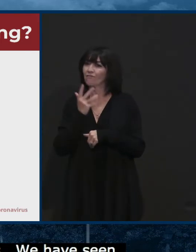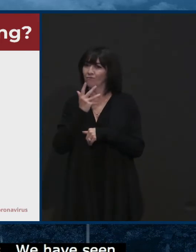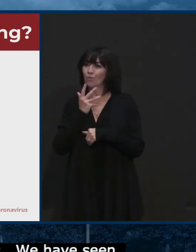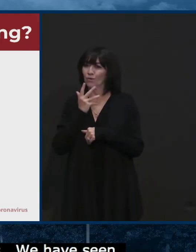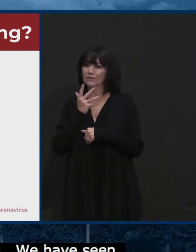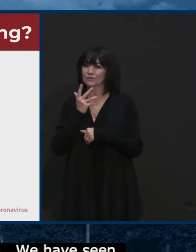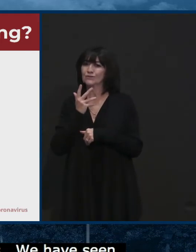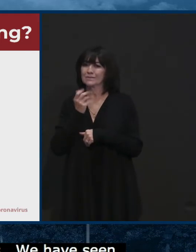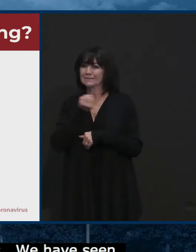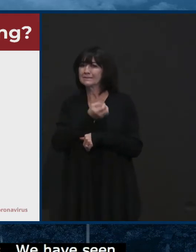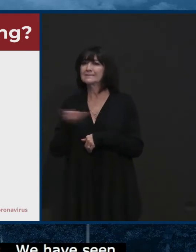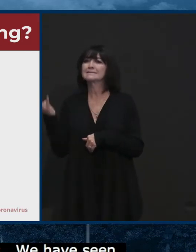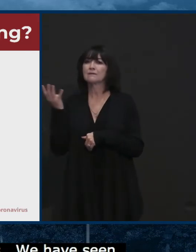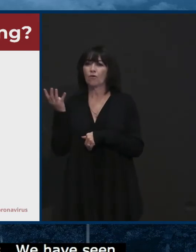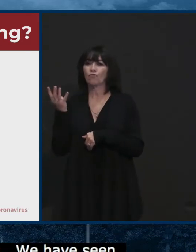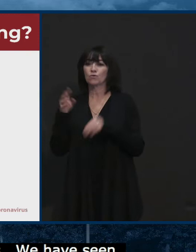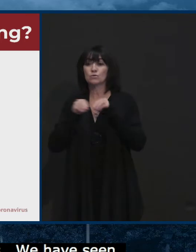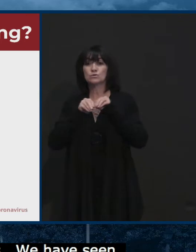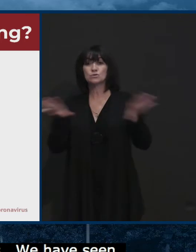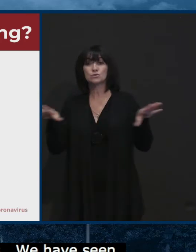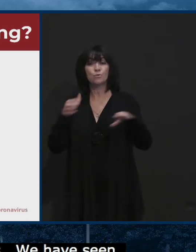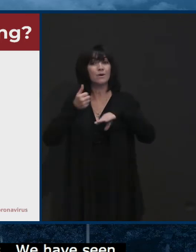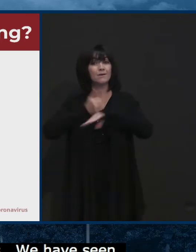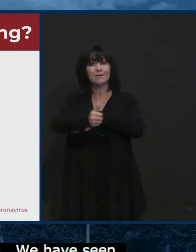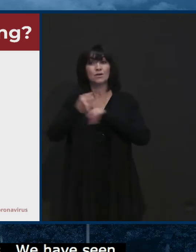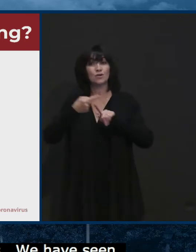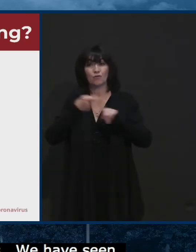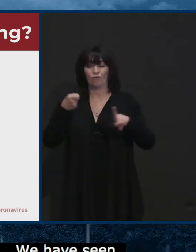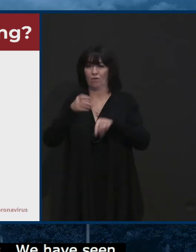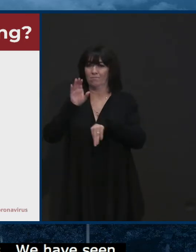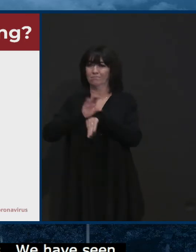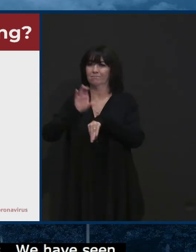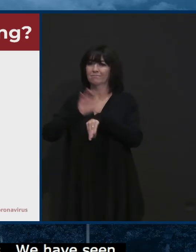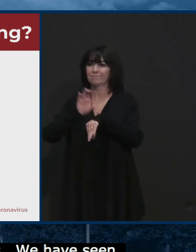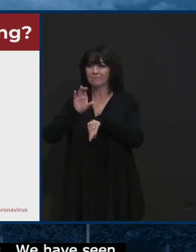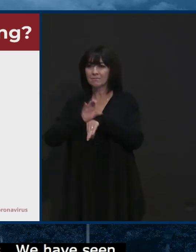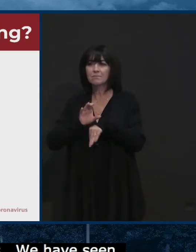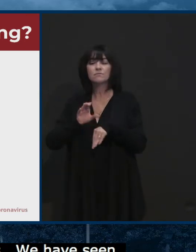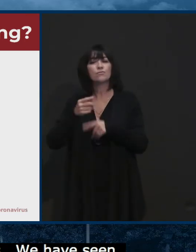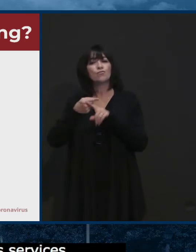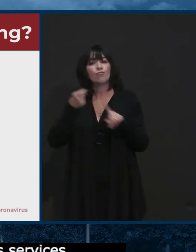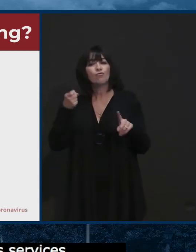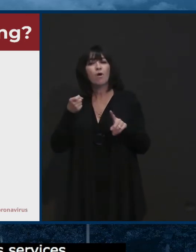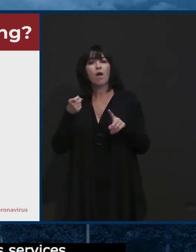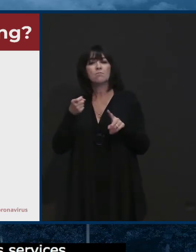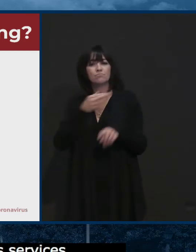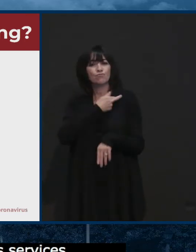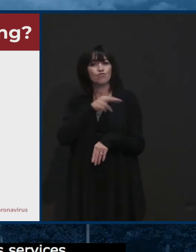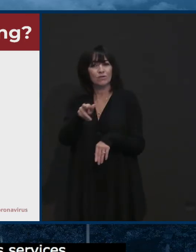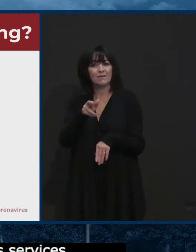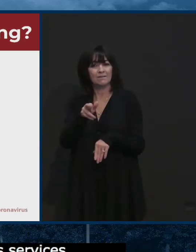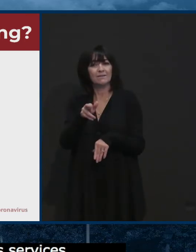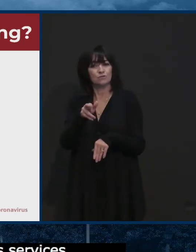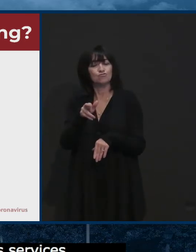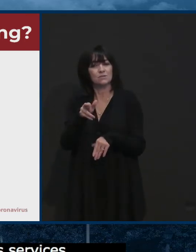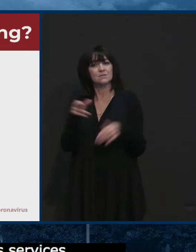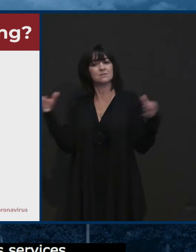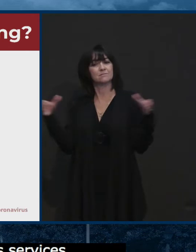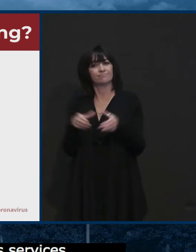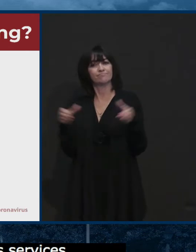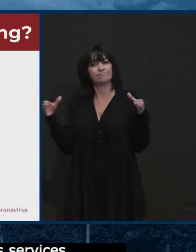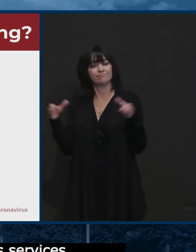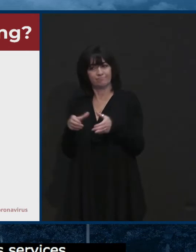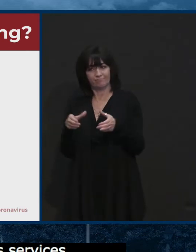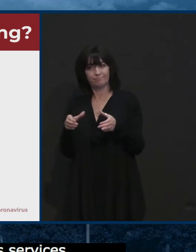related to religious services, some with very high numbers of infected people. But we've also seen a